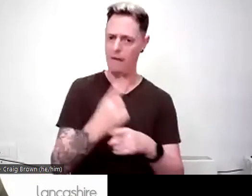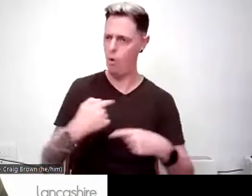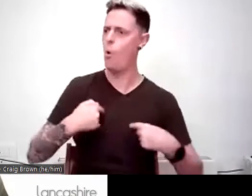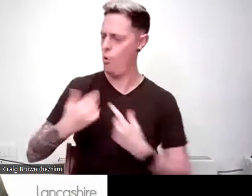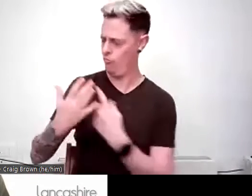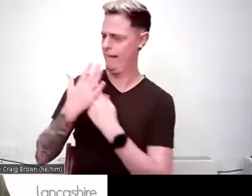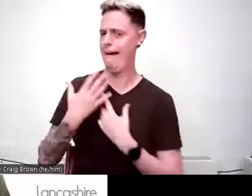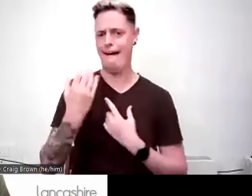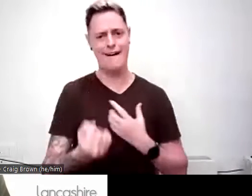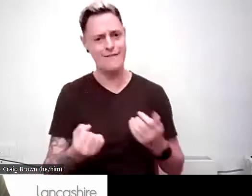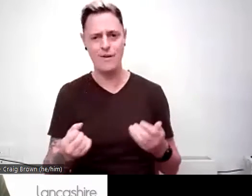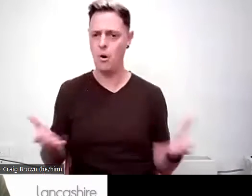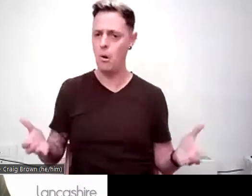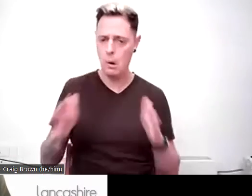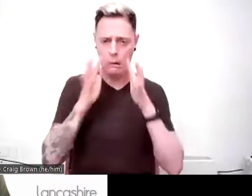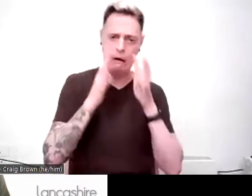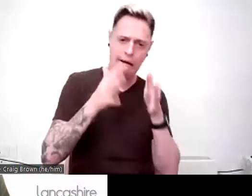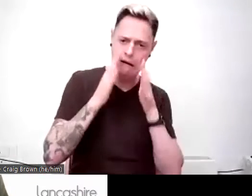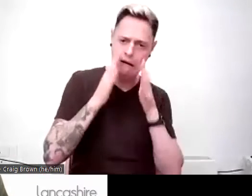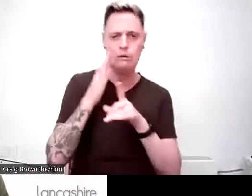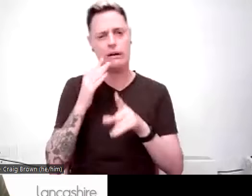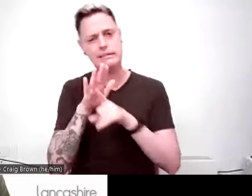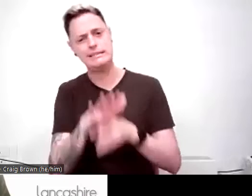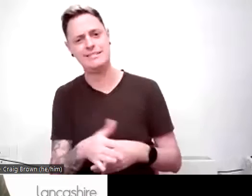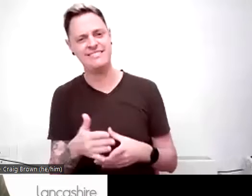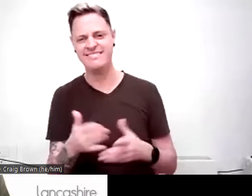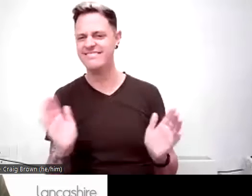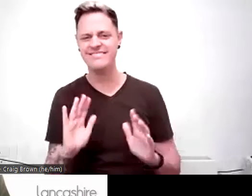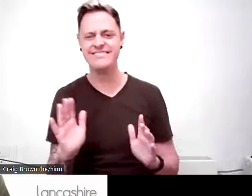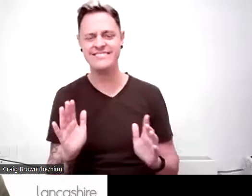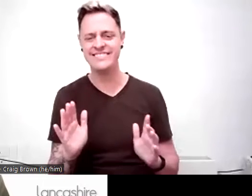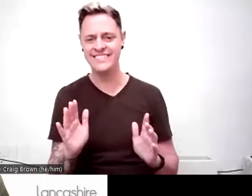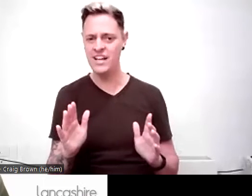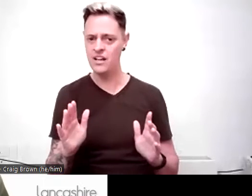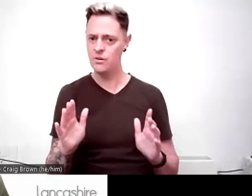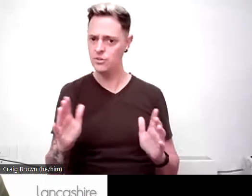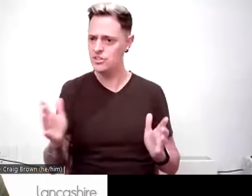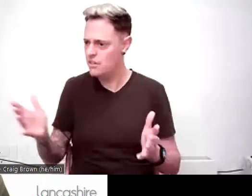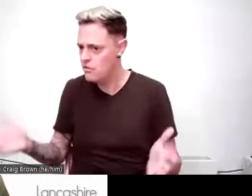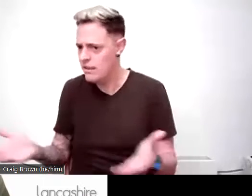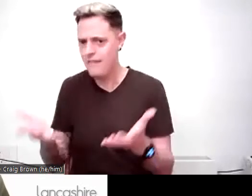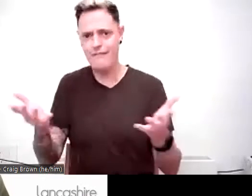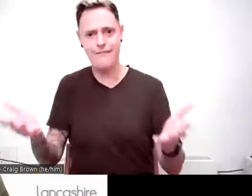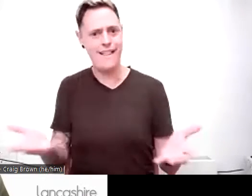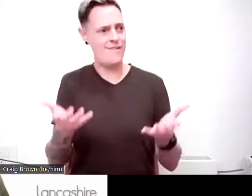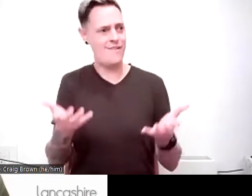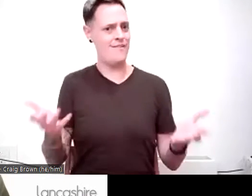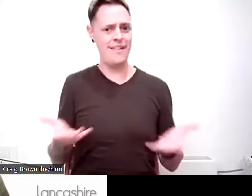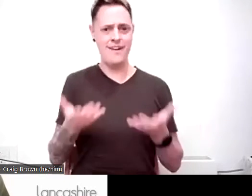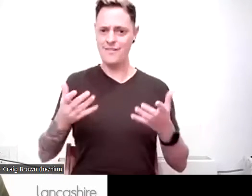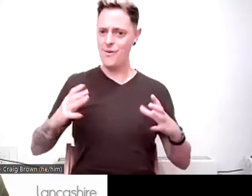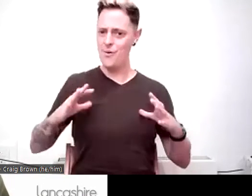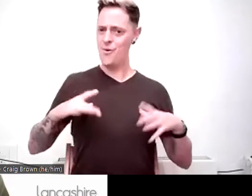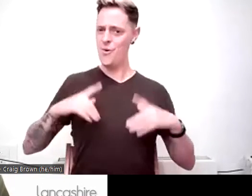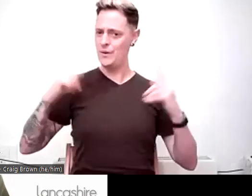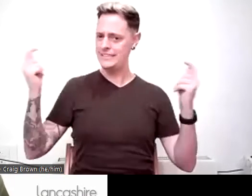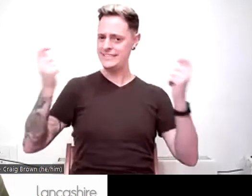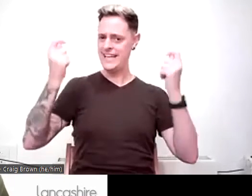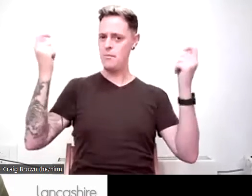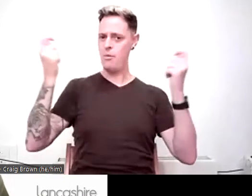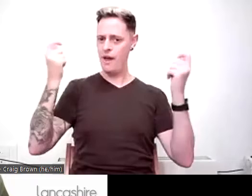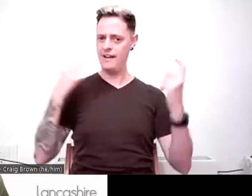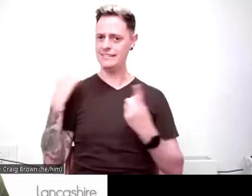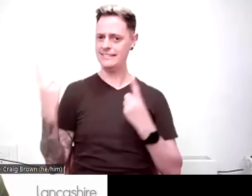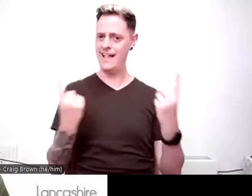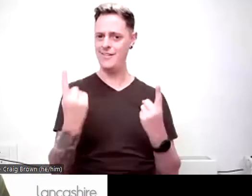you know, holding hands and crying about racism. We were uplifting each other and celebrating us, and